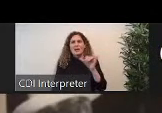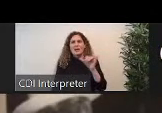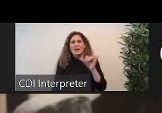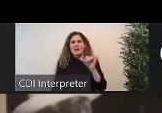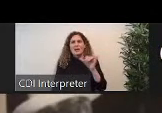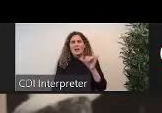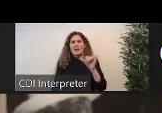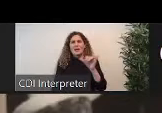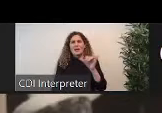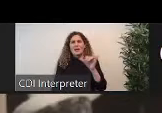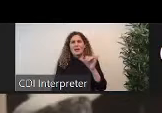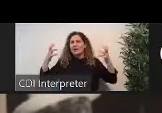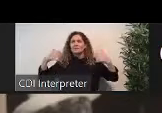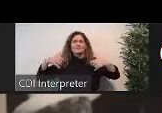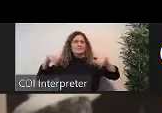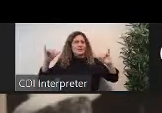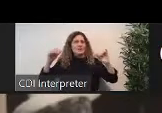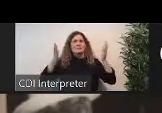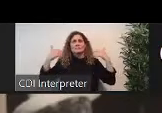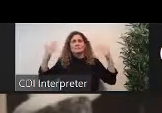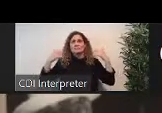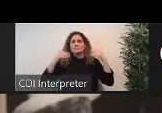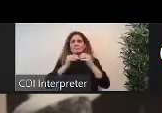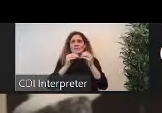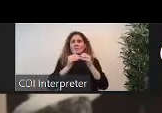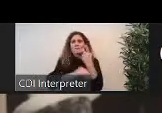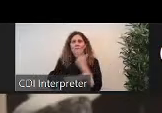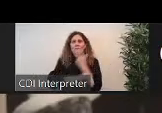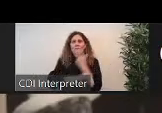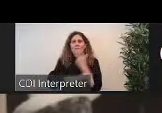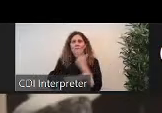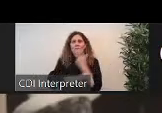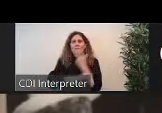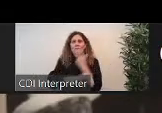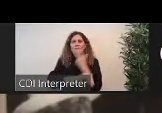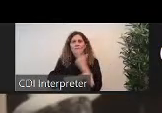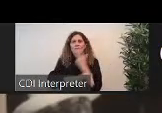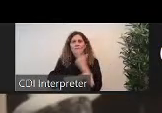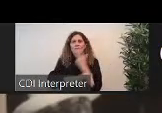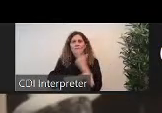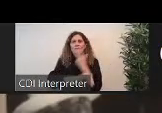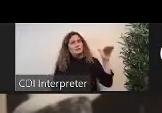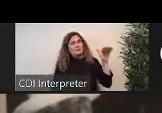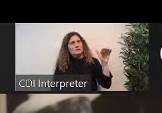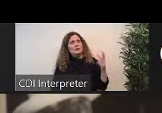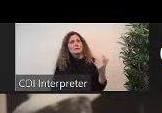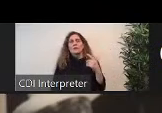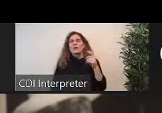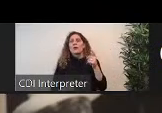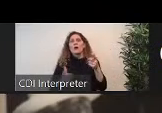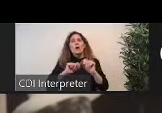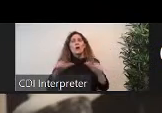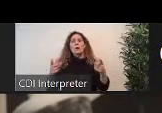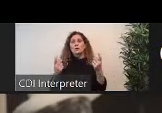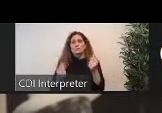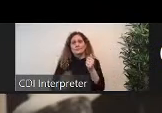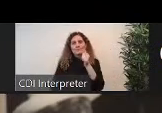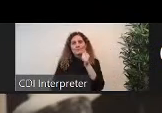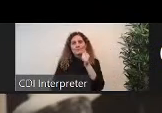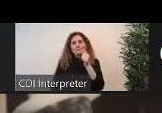as possible. And so, vaccines are coming. We have to be patient. But as Director Rouse was explaining, we also have to wait